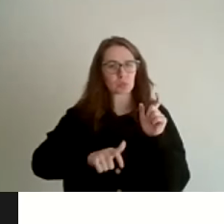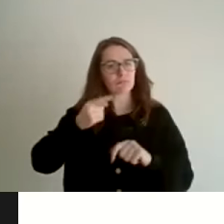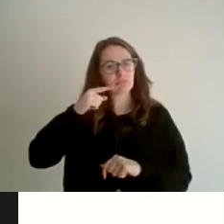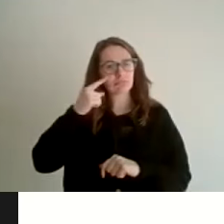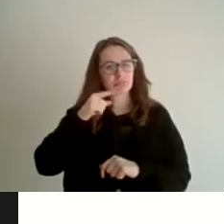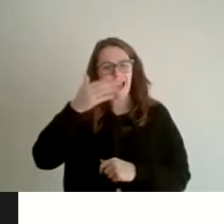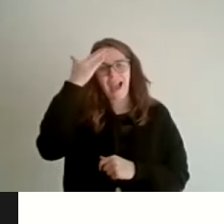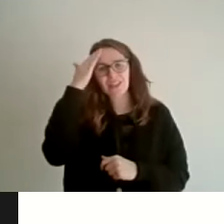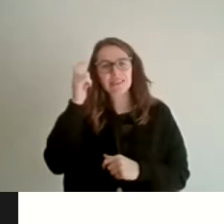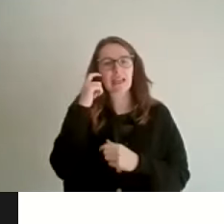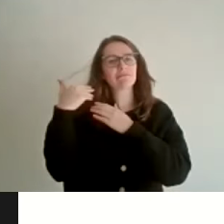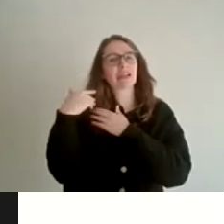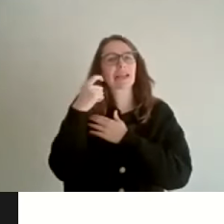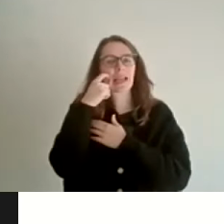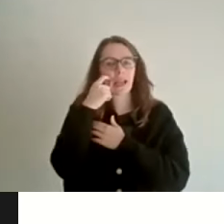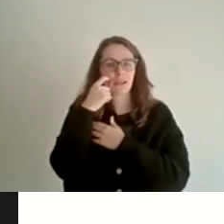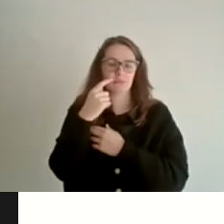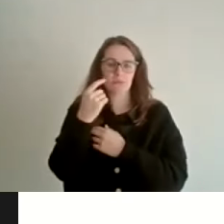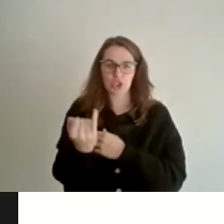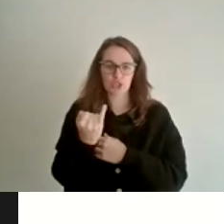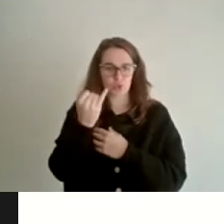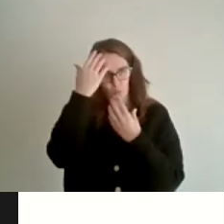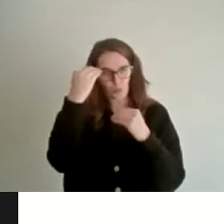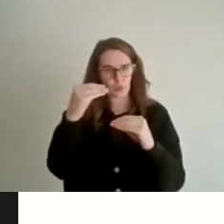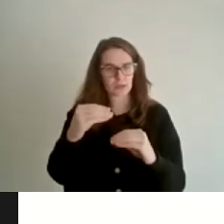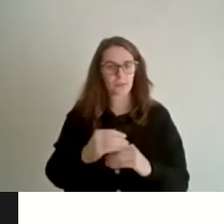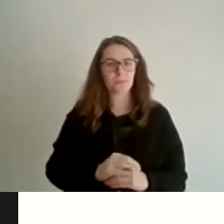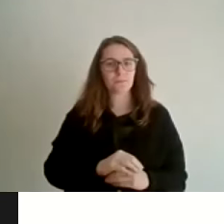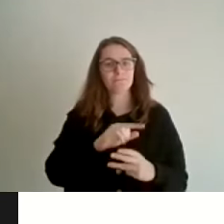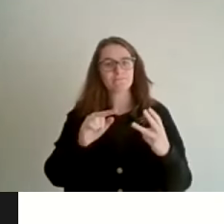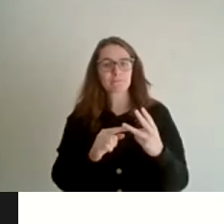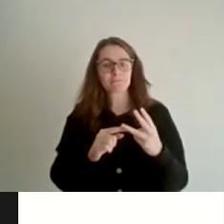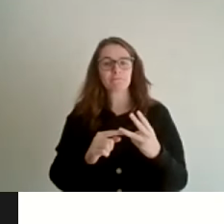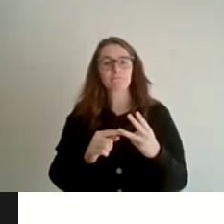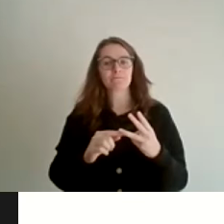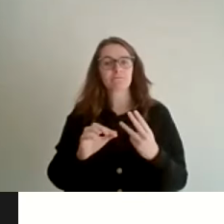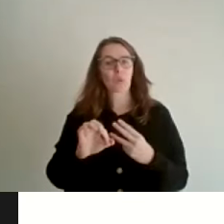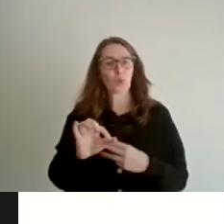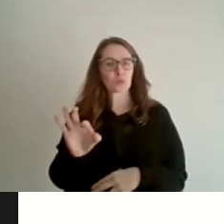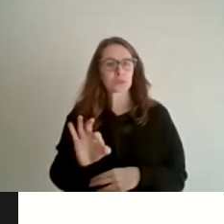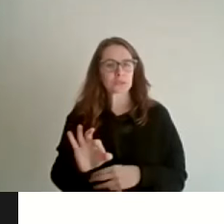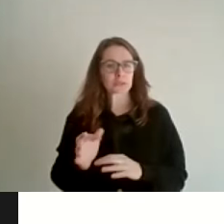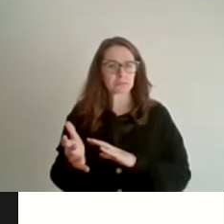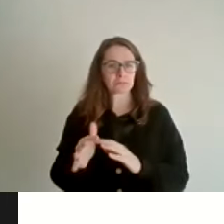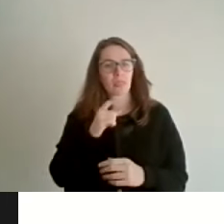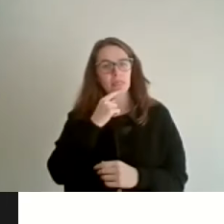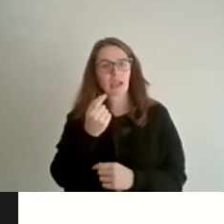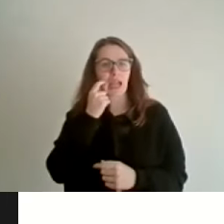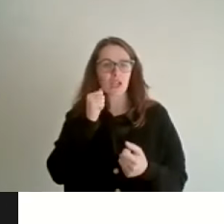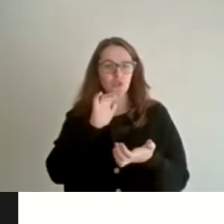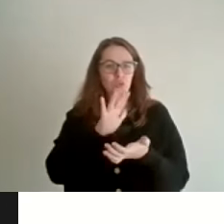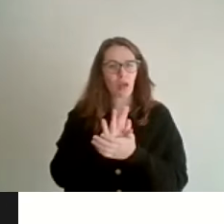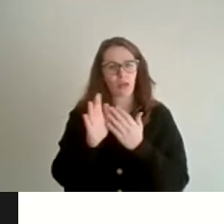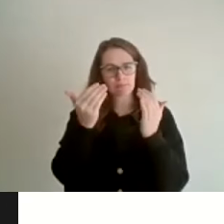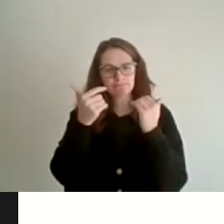thinks that the education institutions are responsible for that, while 8% think that the media are responsible for that.